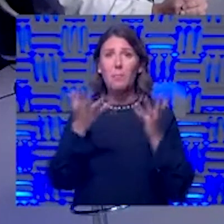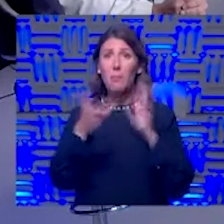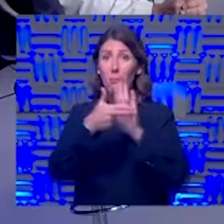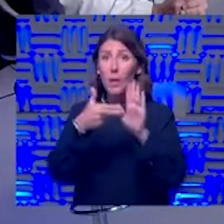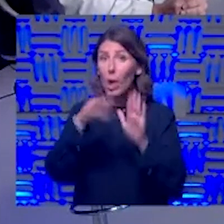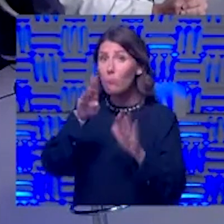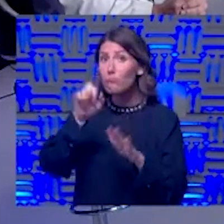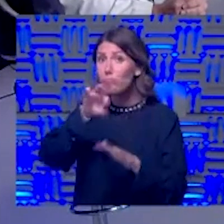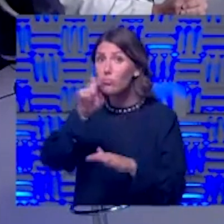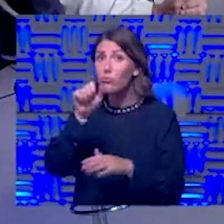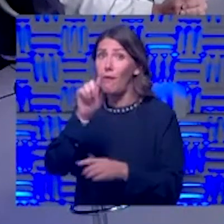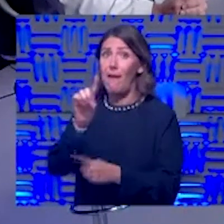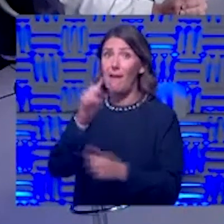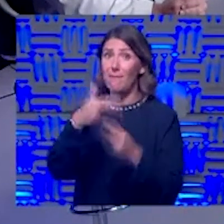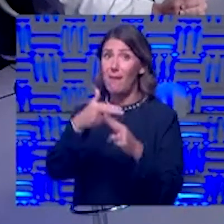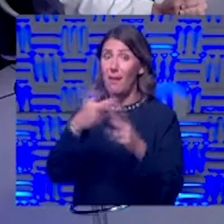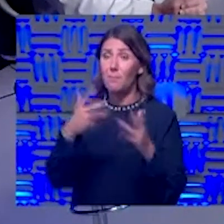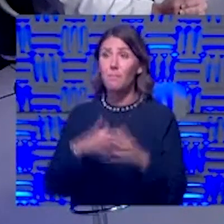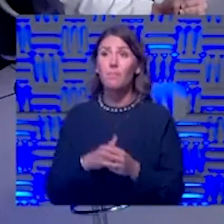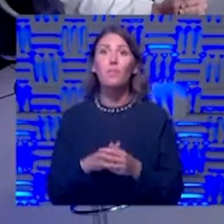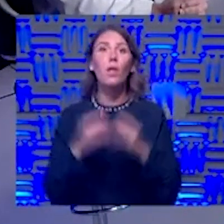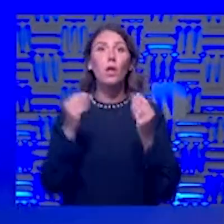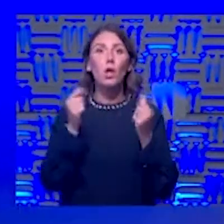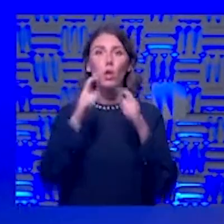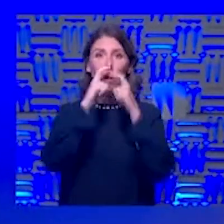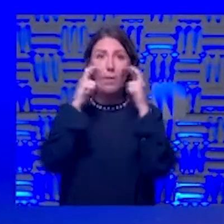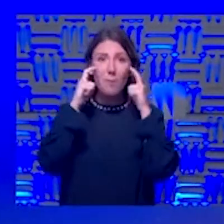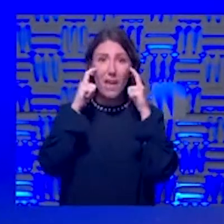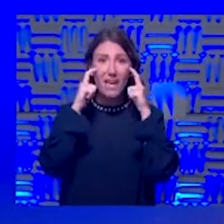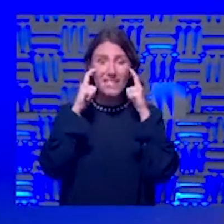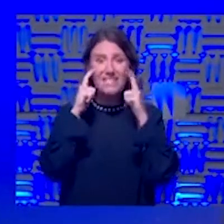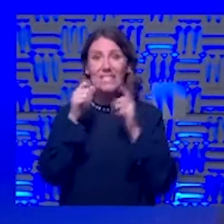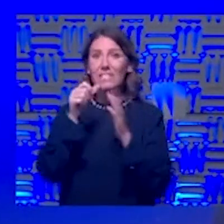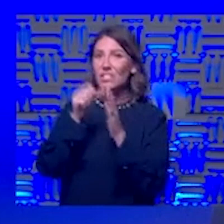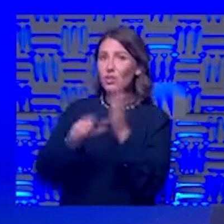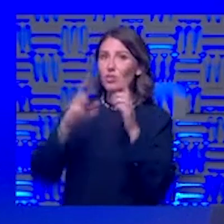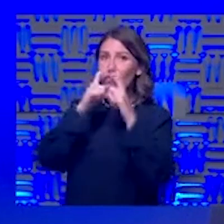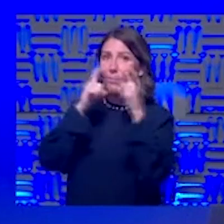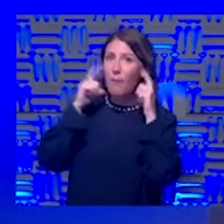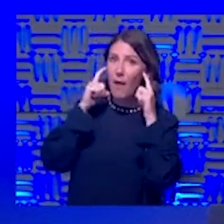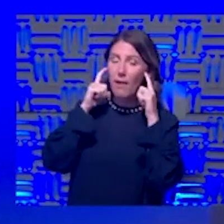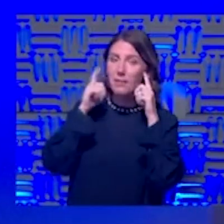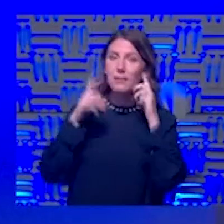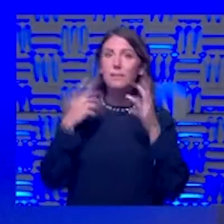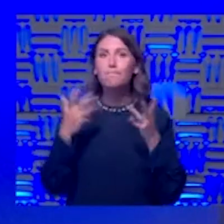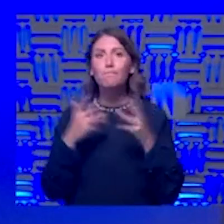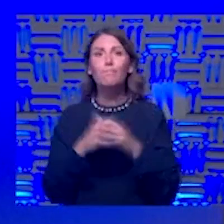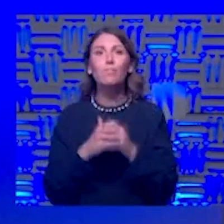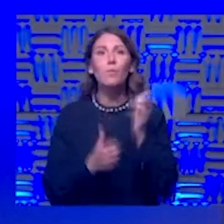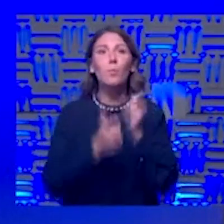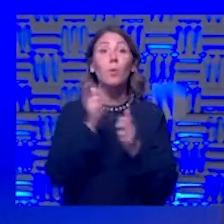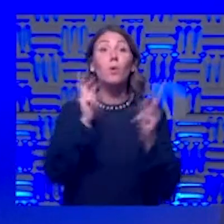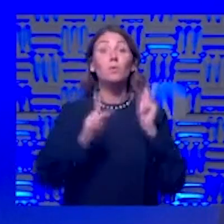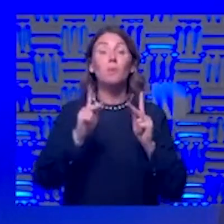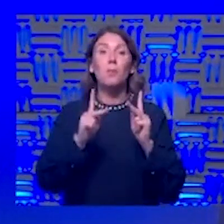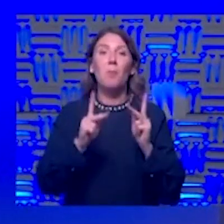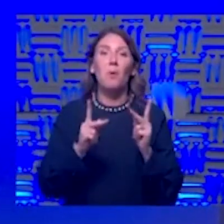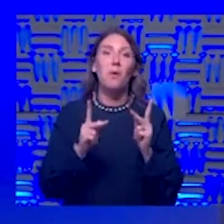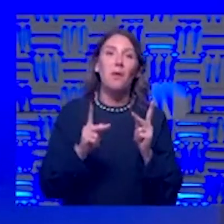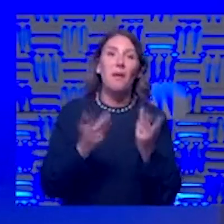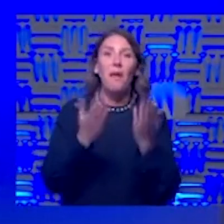should buy? Cloth masks, surgical masks. I know there's probably a lot of, most people, I get a lot